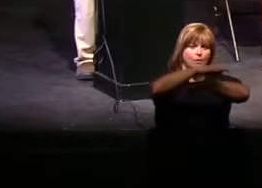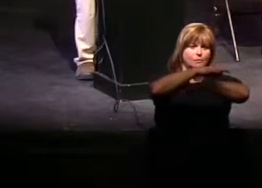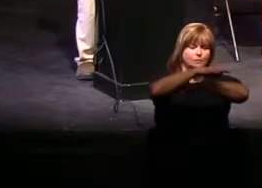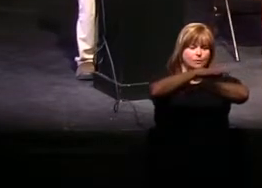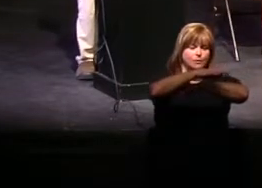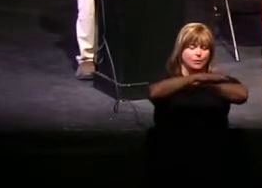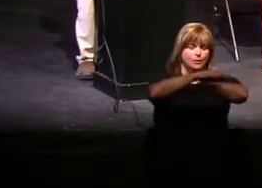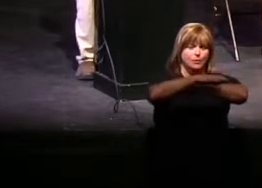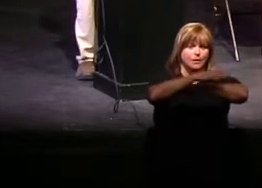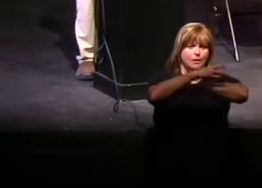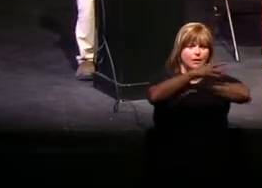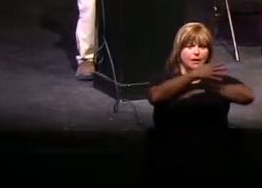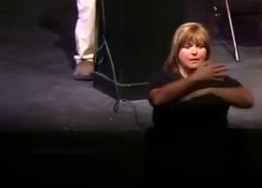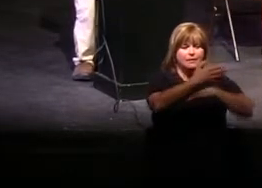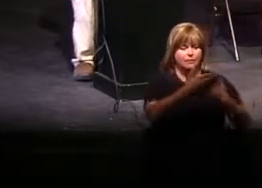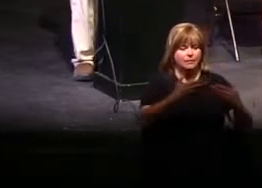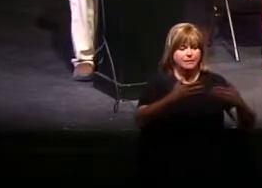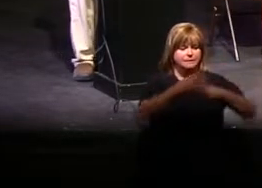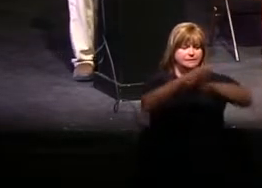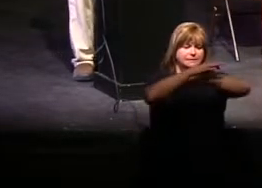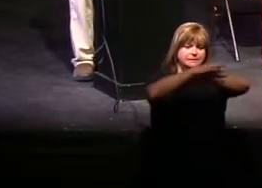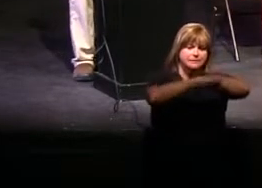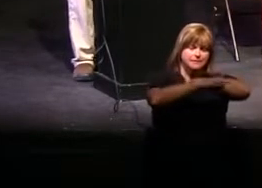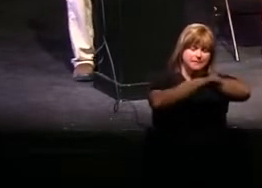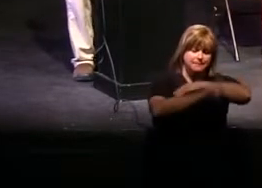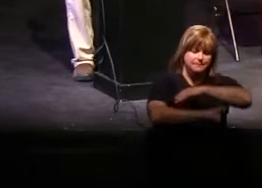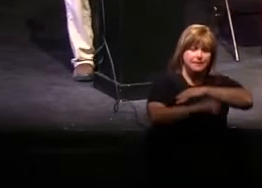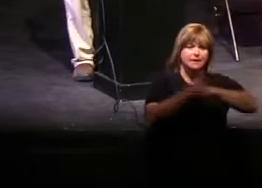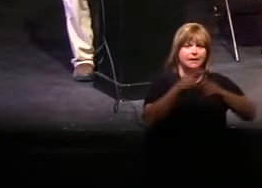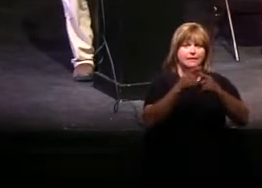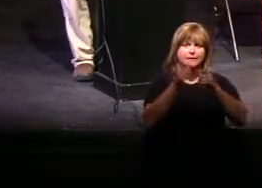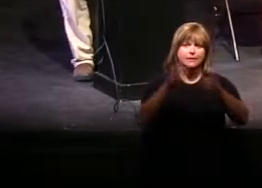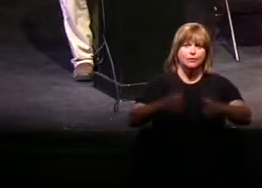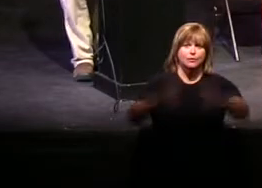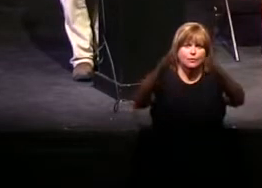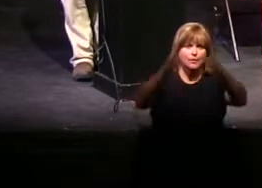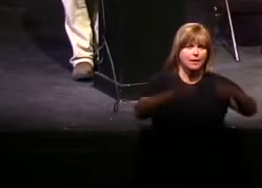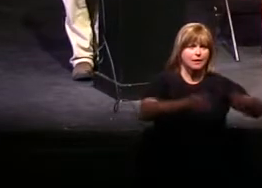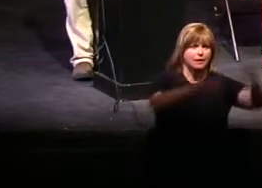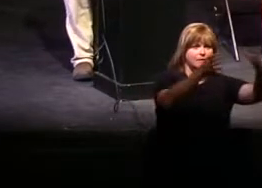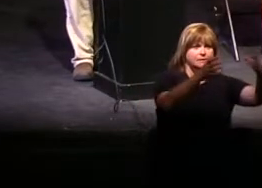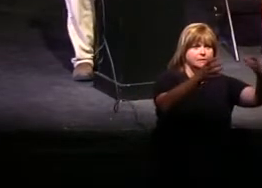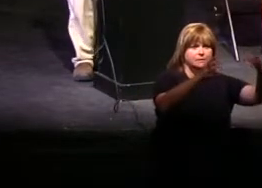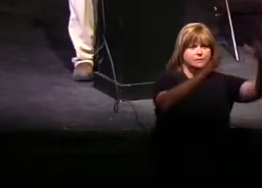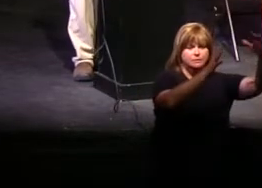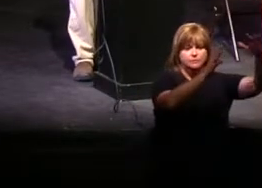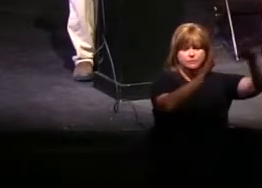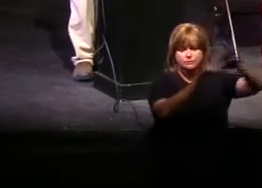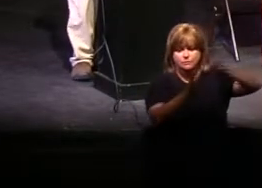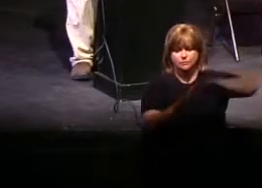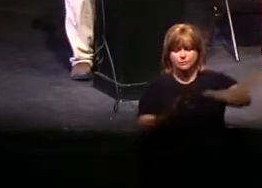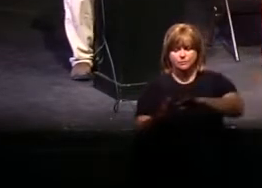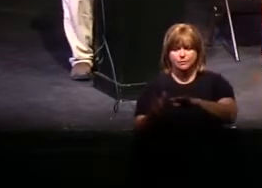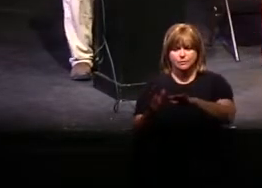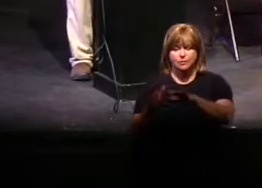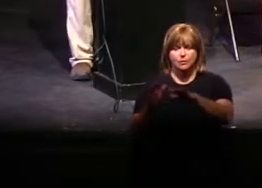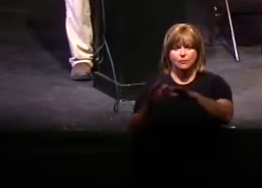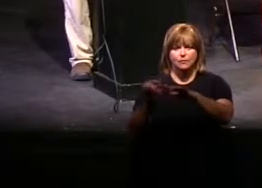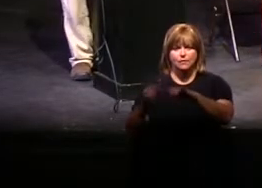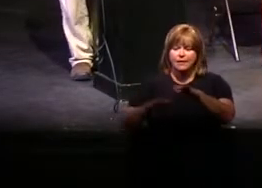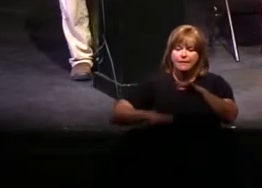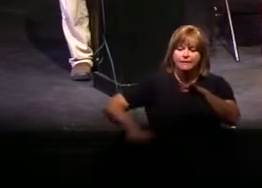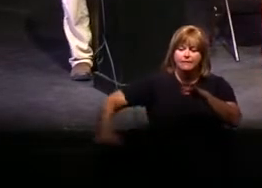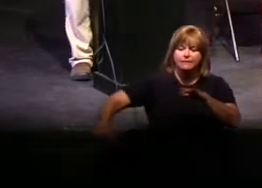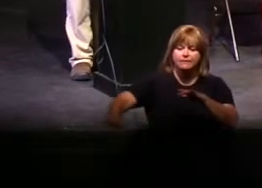tugs gently at it, and how the distant grain elevator's shadow ripples over the stubble of the field.